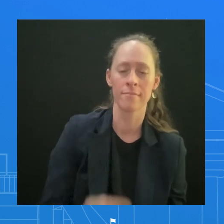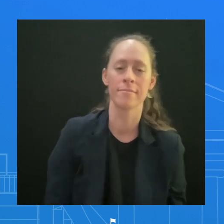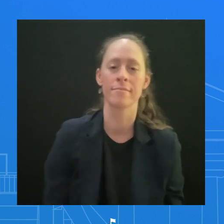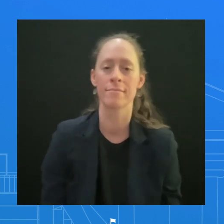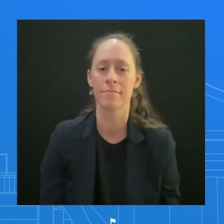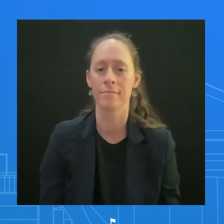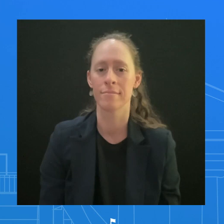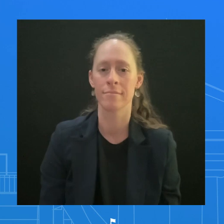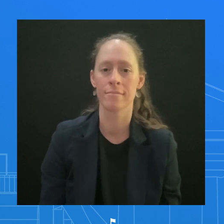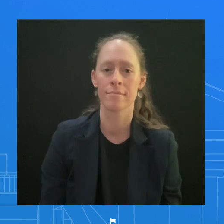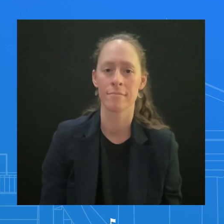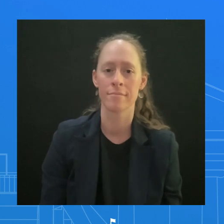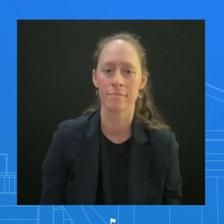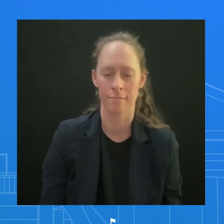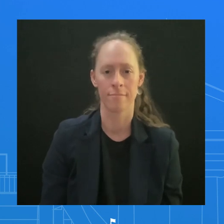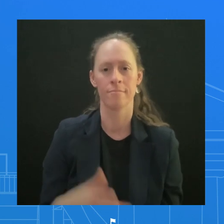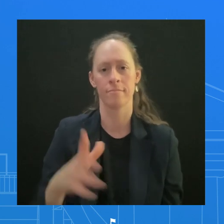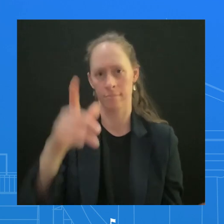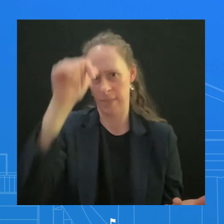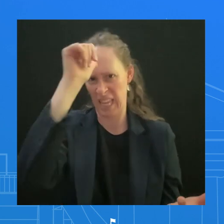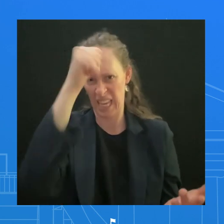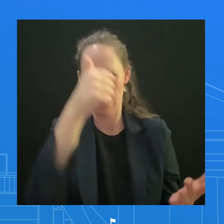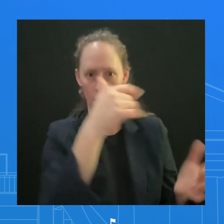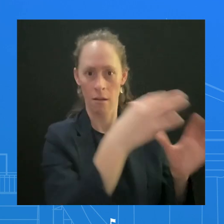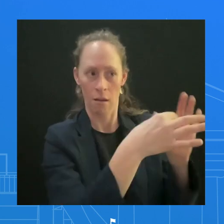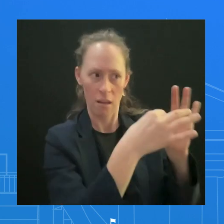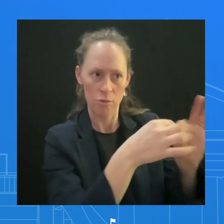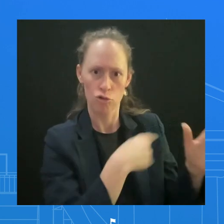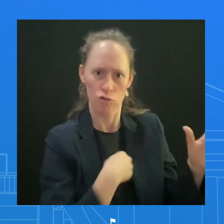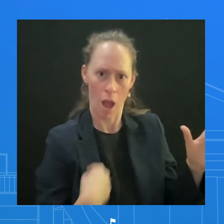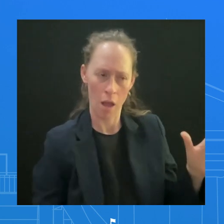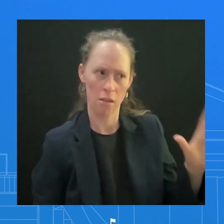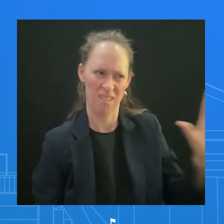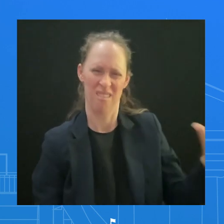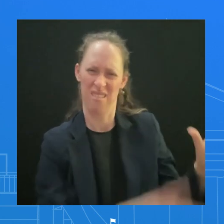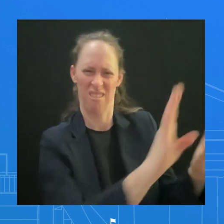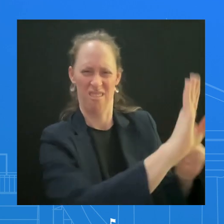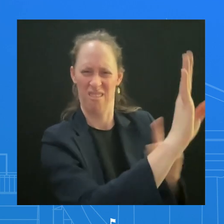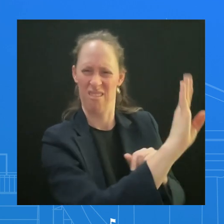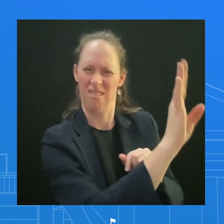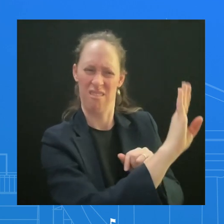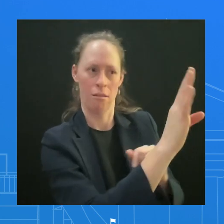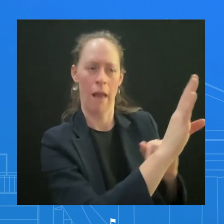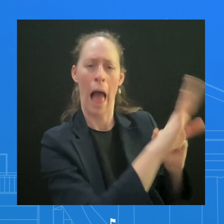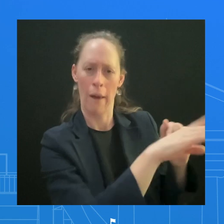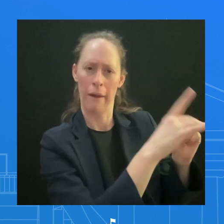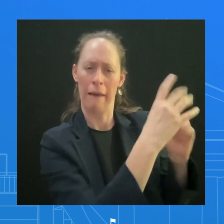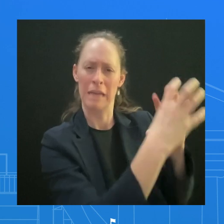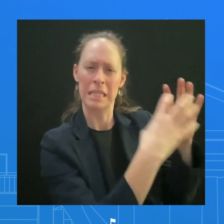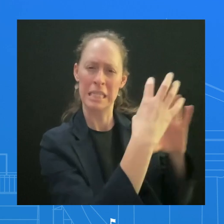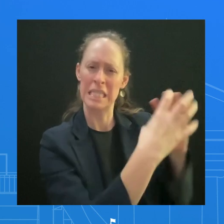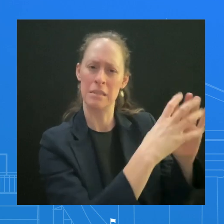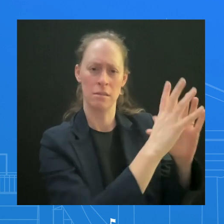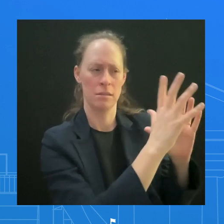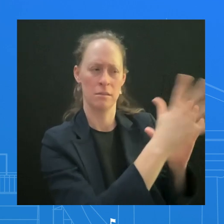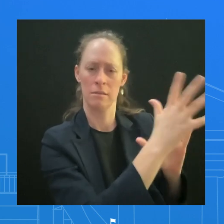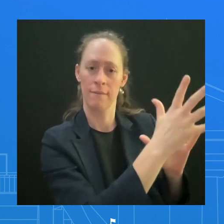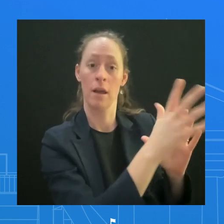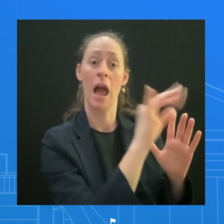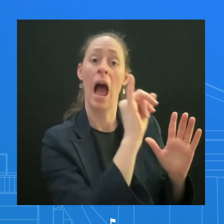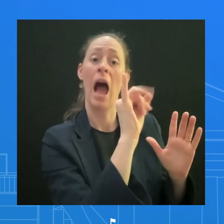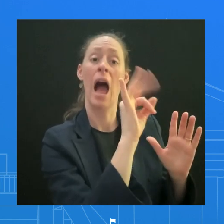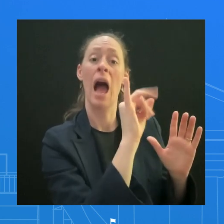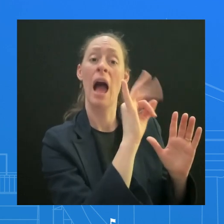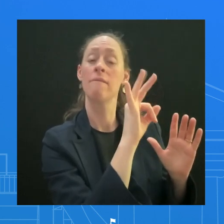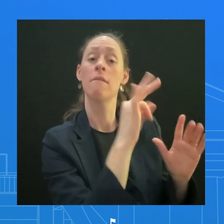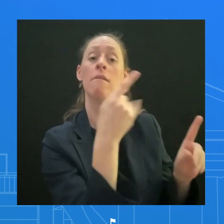matter of discussion. The Indians have been very vocal about their concerns too with respect to what the PRC is